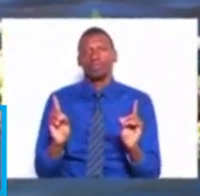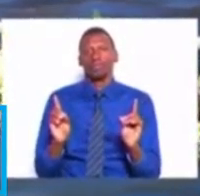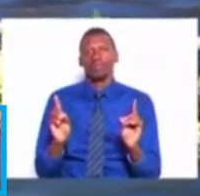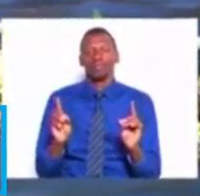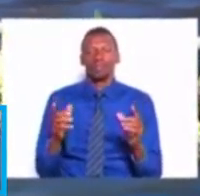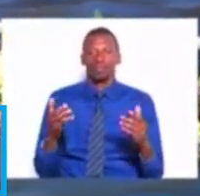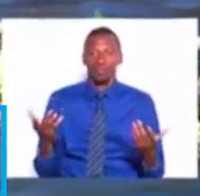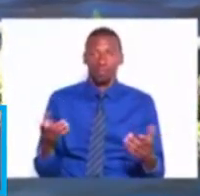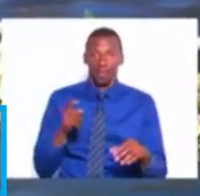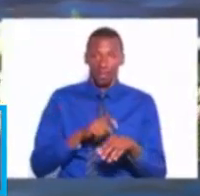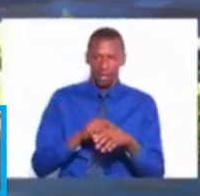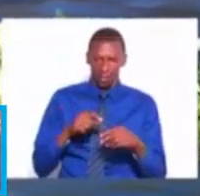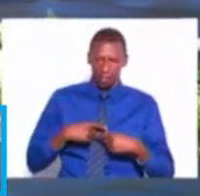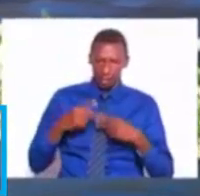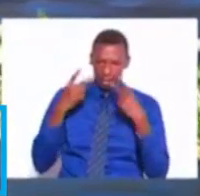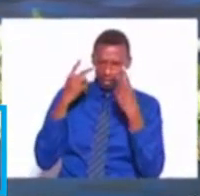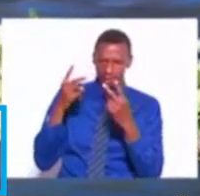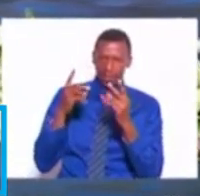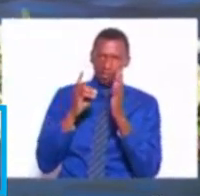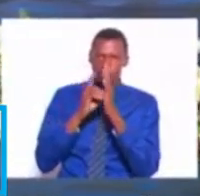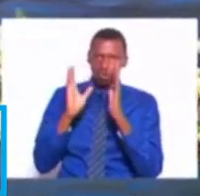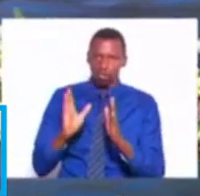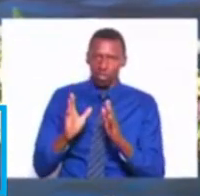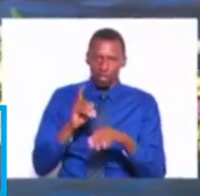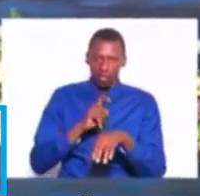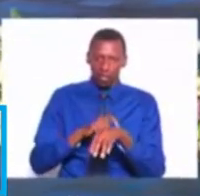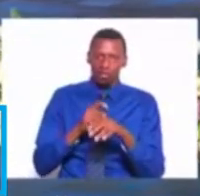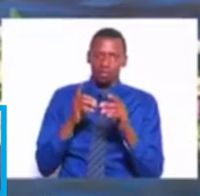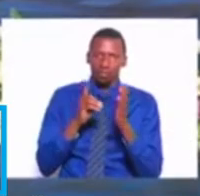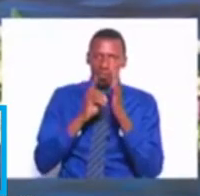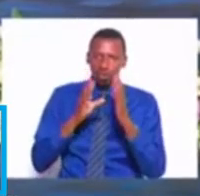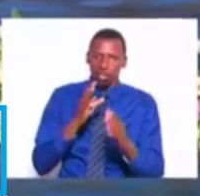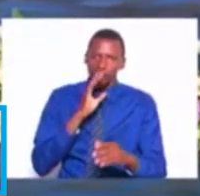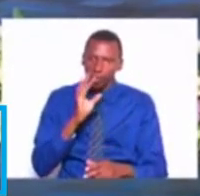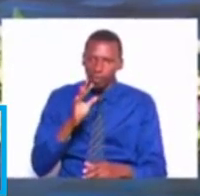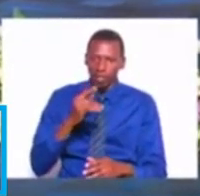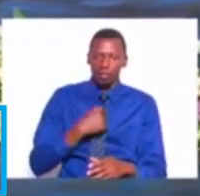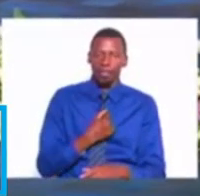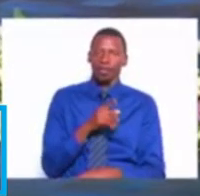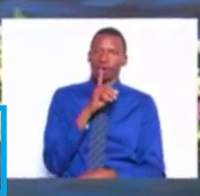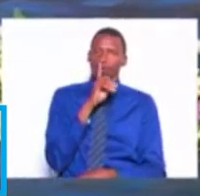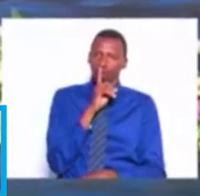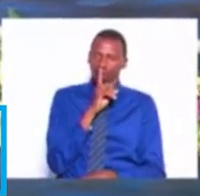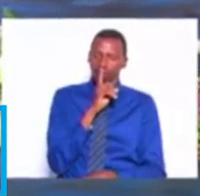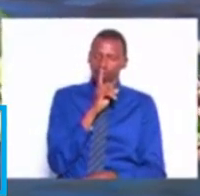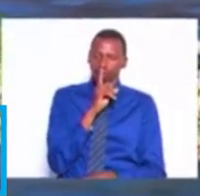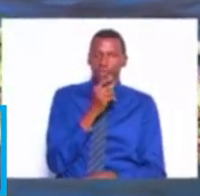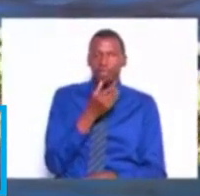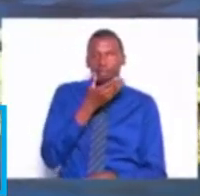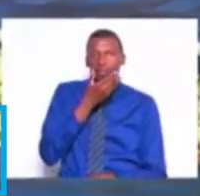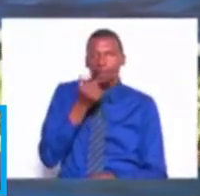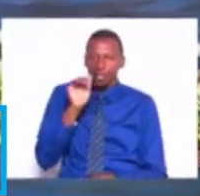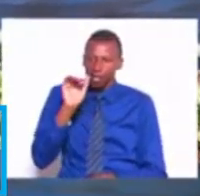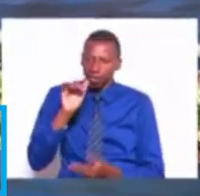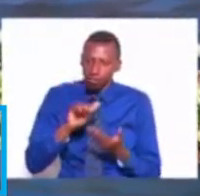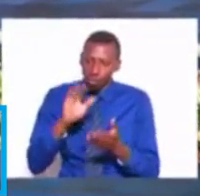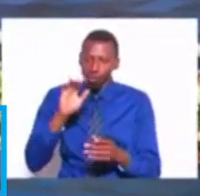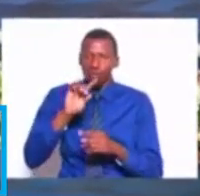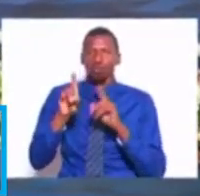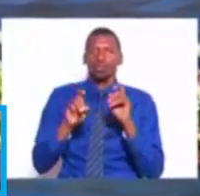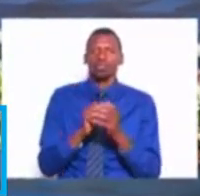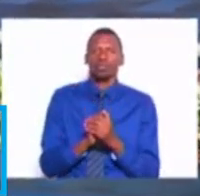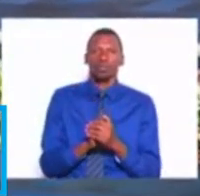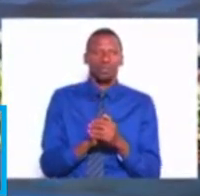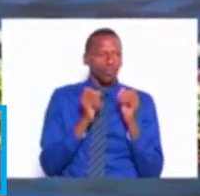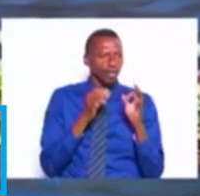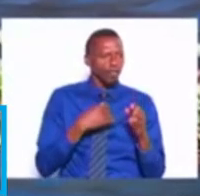So when I see a doctor, when a doctor speaks, I keep quiet. I better ask more questions. Even if